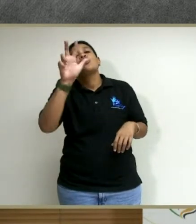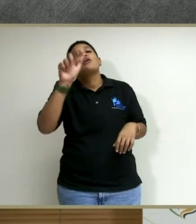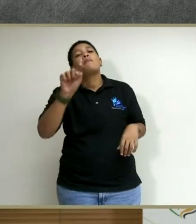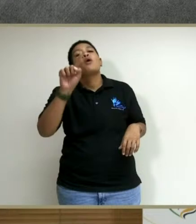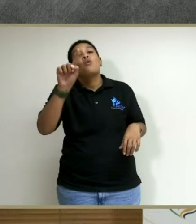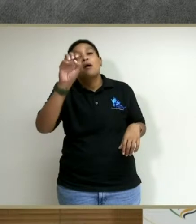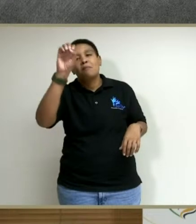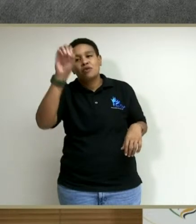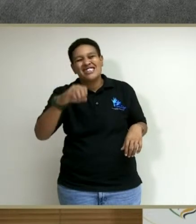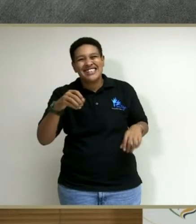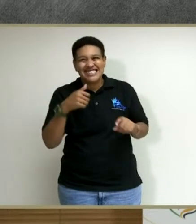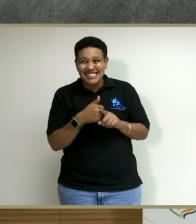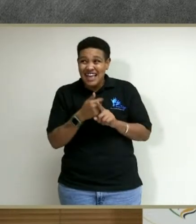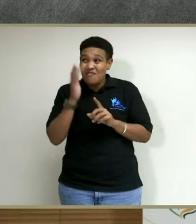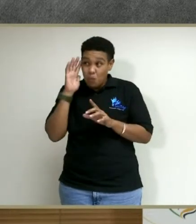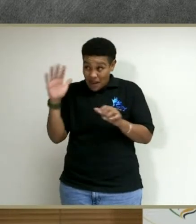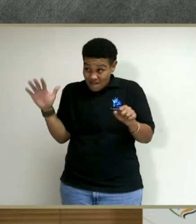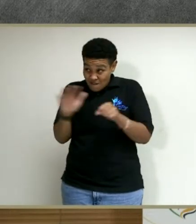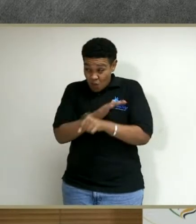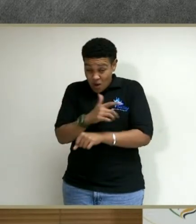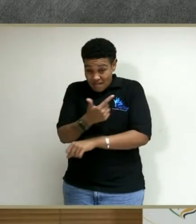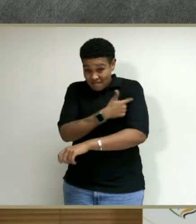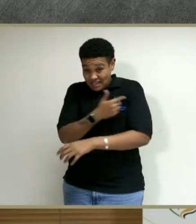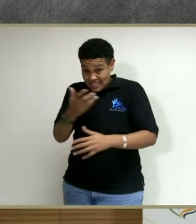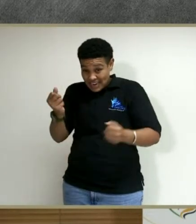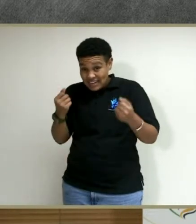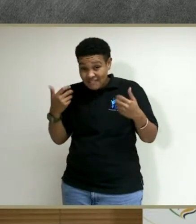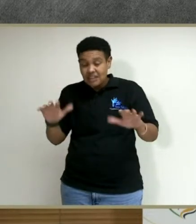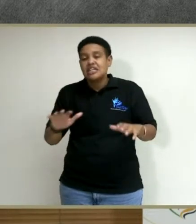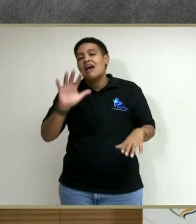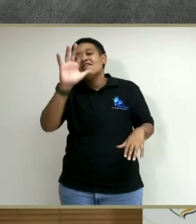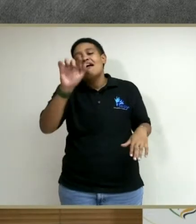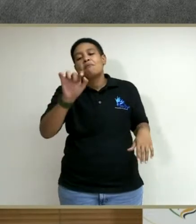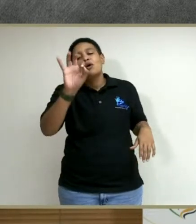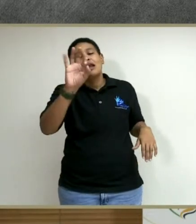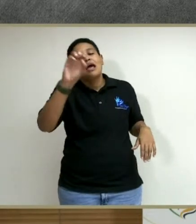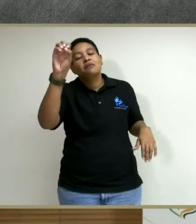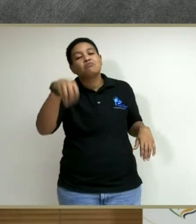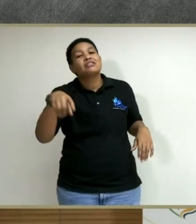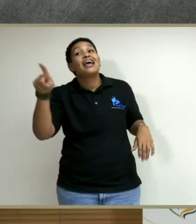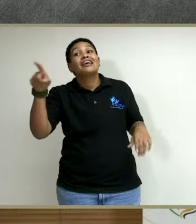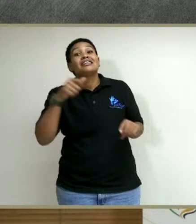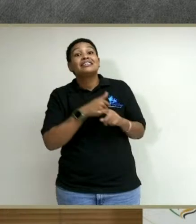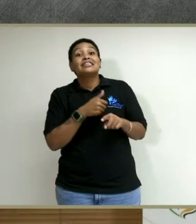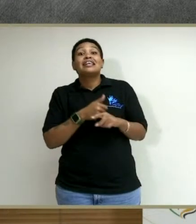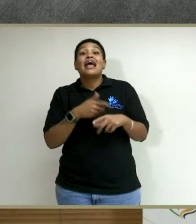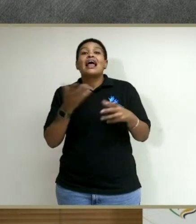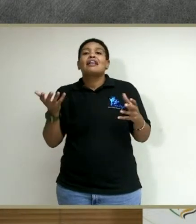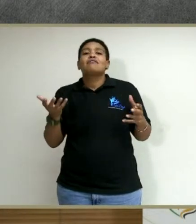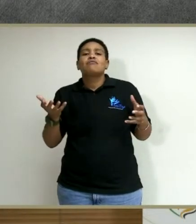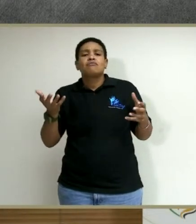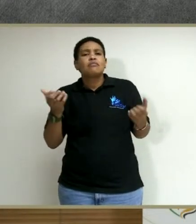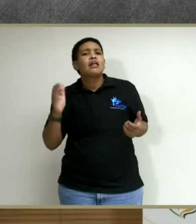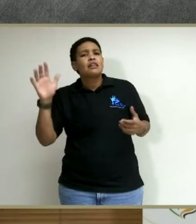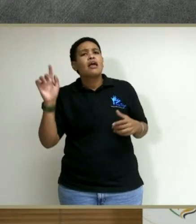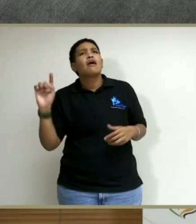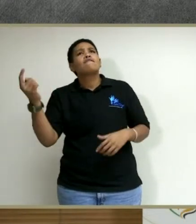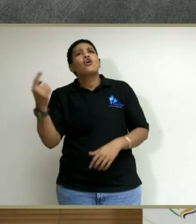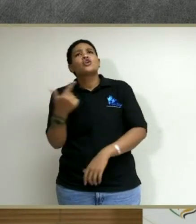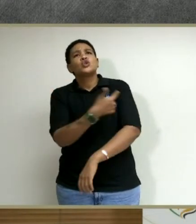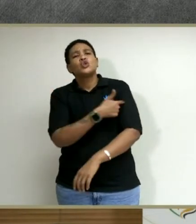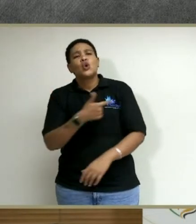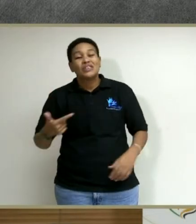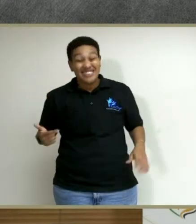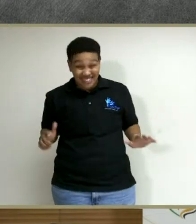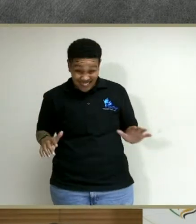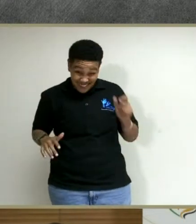3.1% that would be fully vaccinated, and 5.9% getting their first dose.